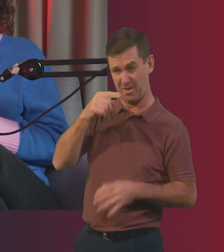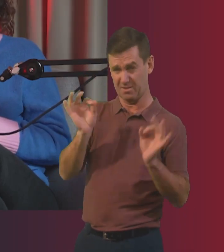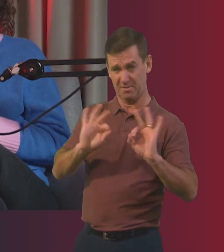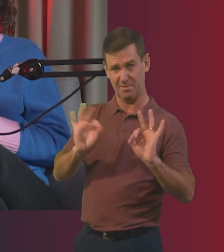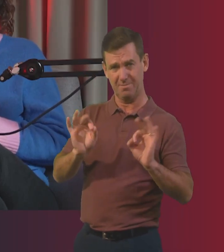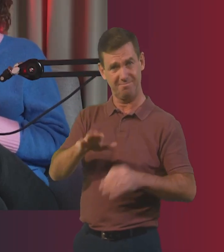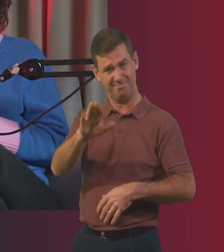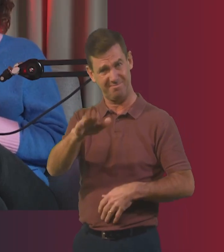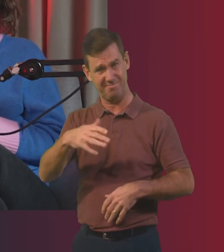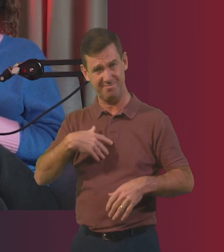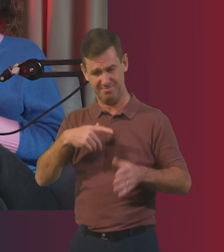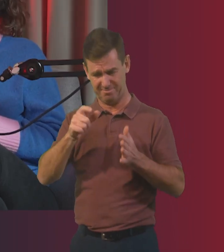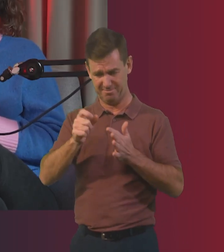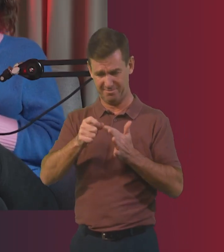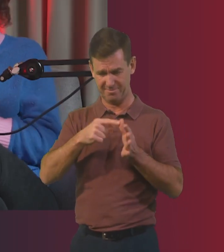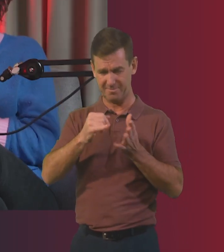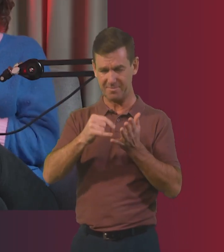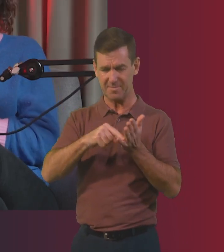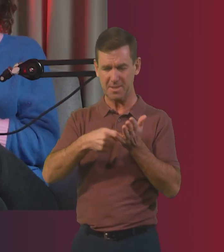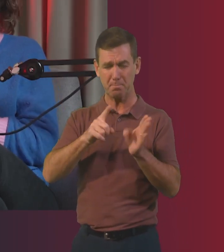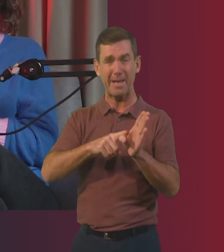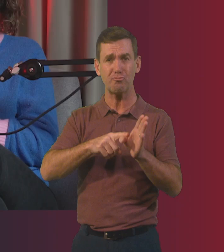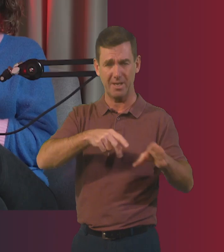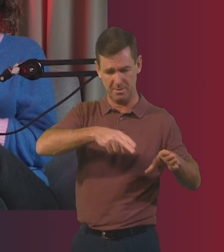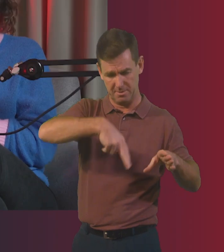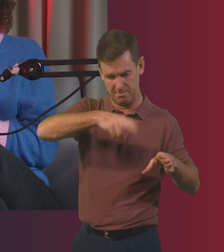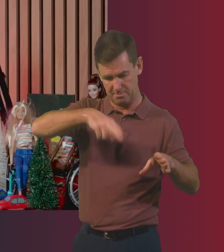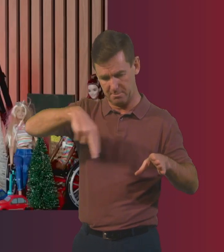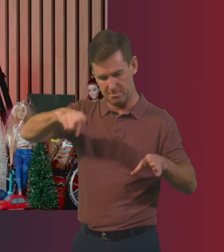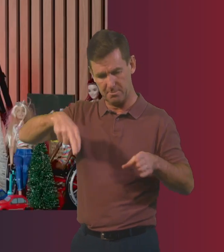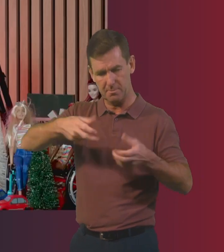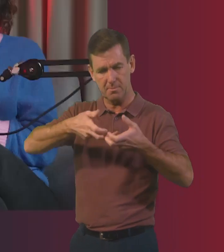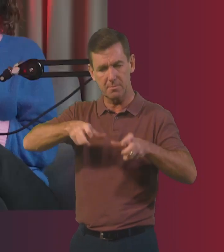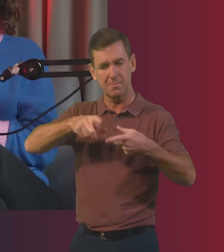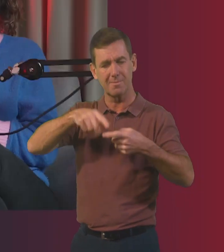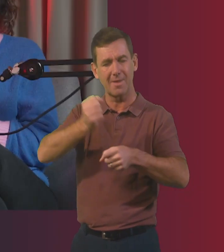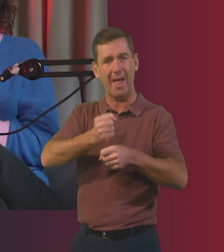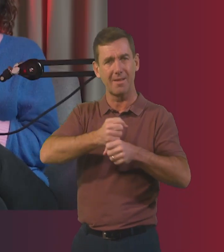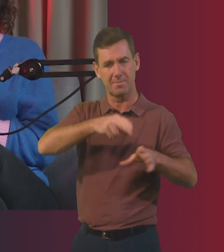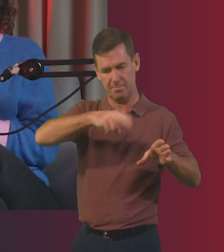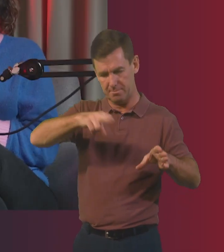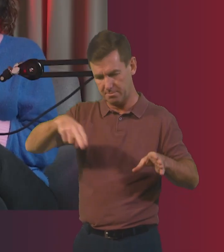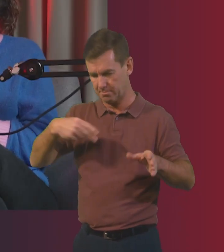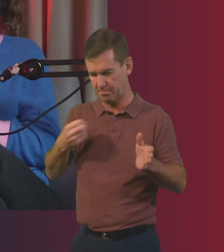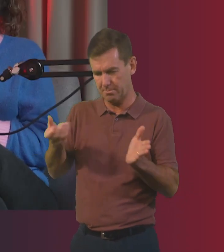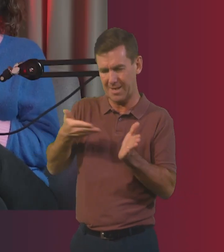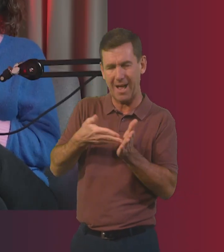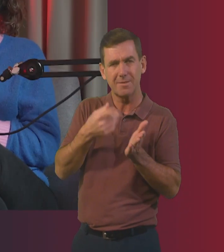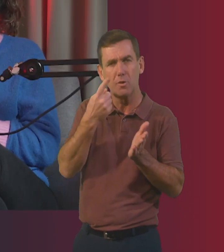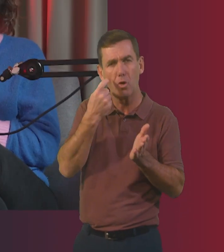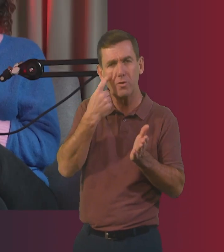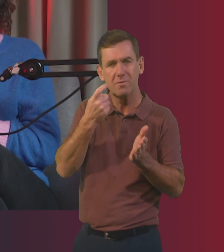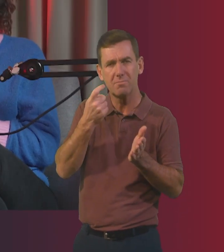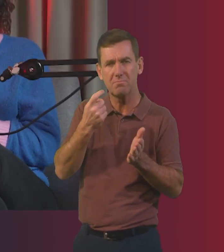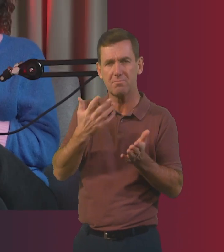pastry and brush it with a bit of egg. And if you add some caramelised onions, so just caramelise them in the pan, pop them on there, a little bit of red currant